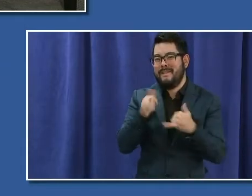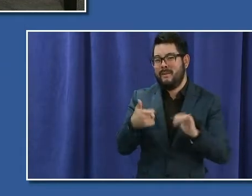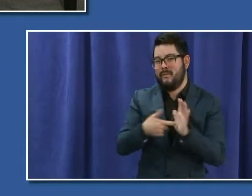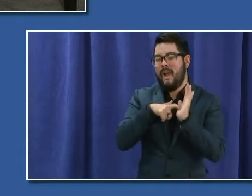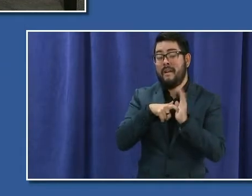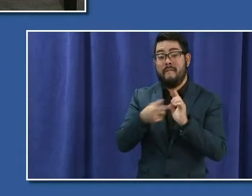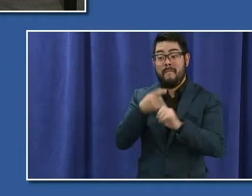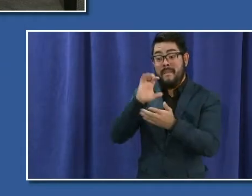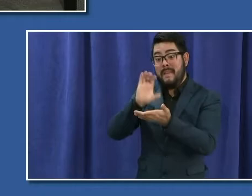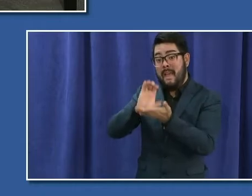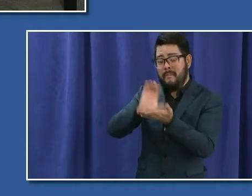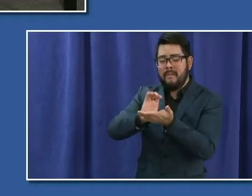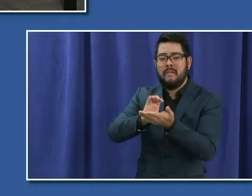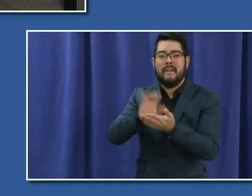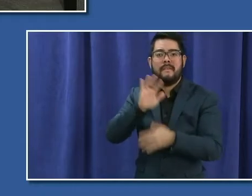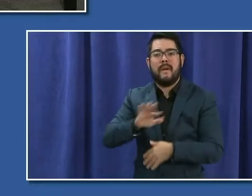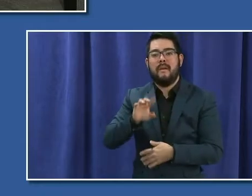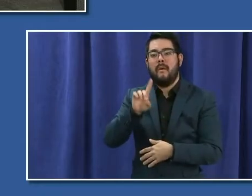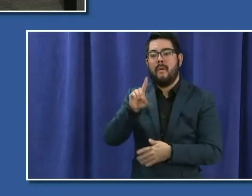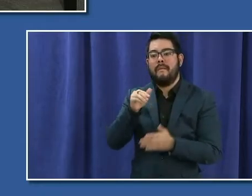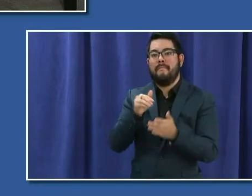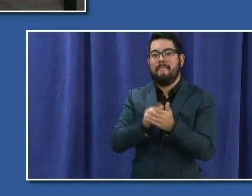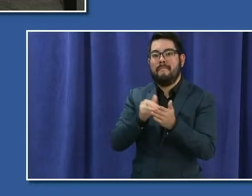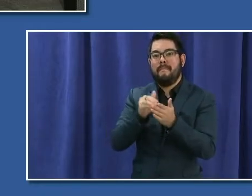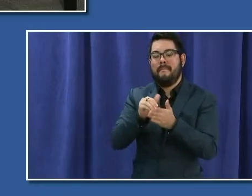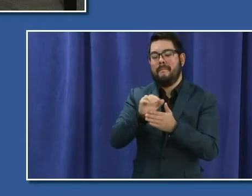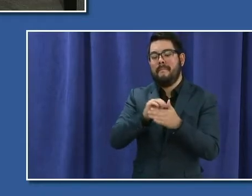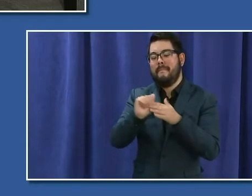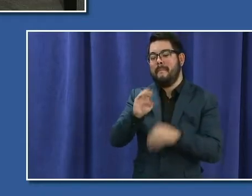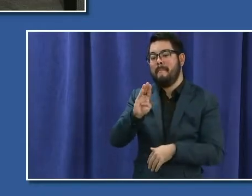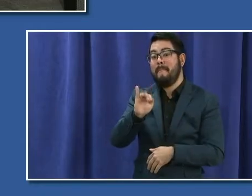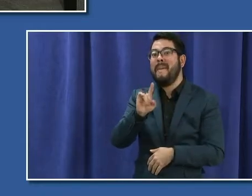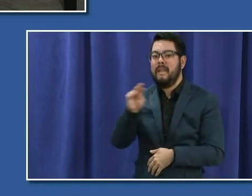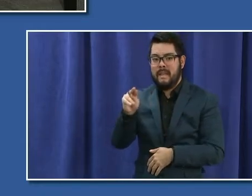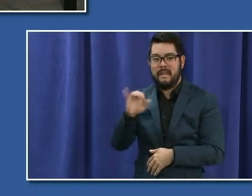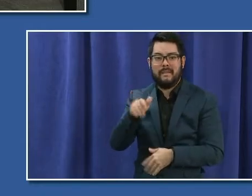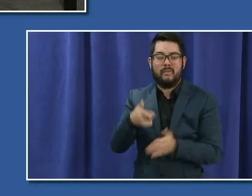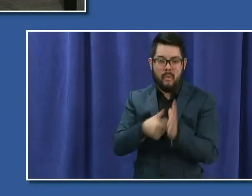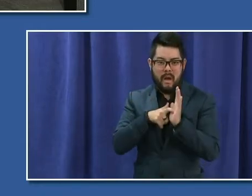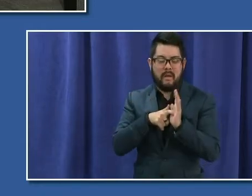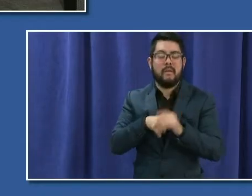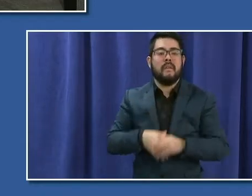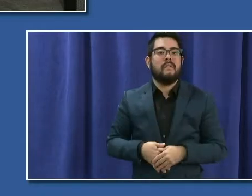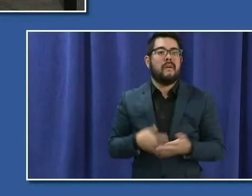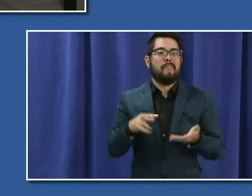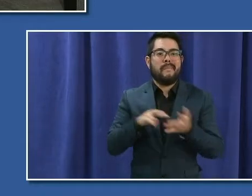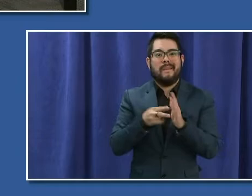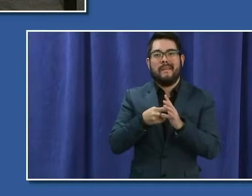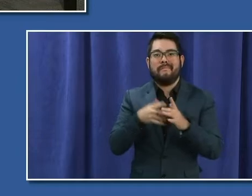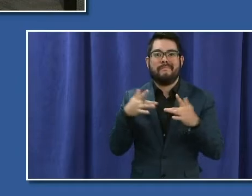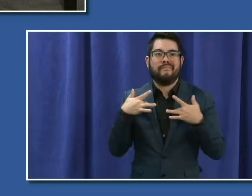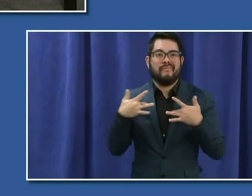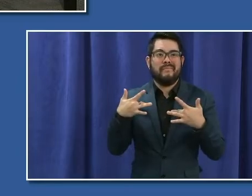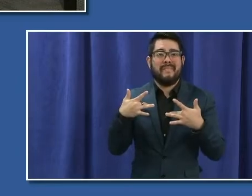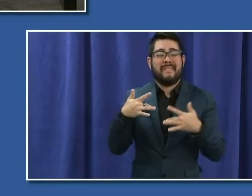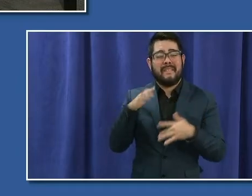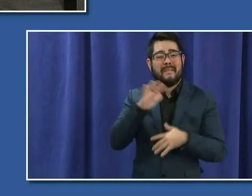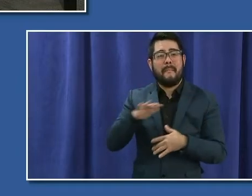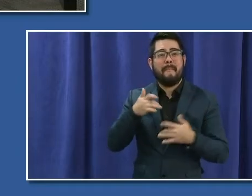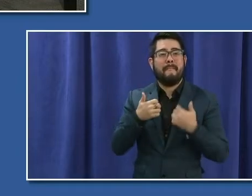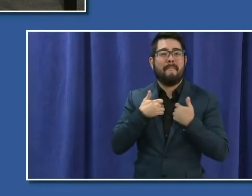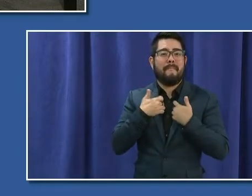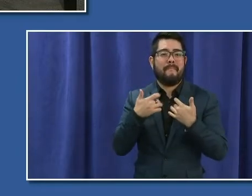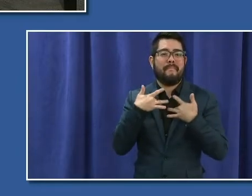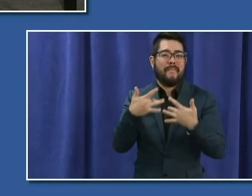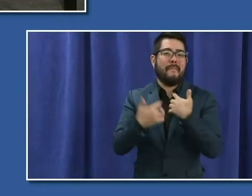billion worth of bridge work that we need to do. These are bridges that are, average age 70 years old, but they